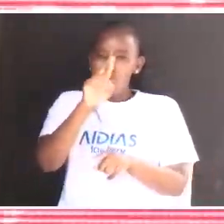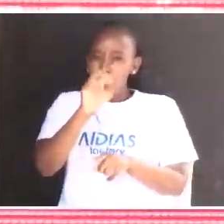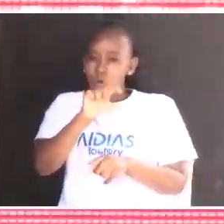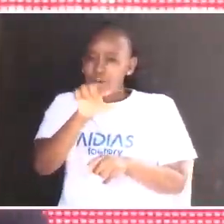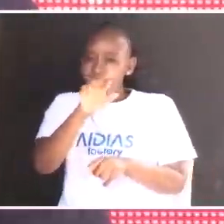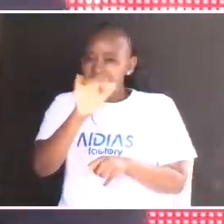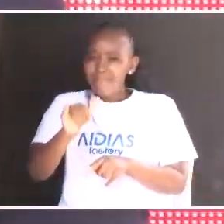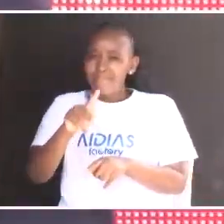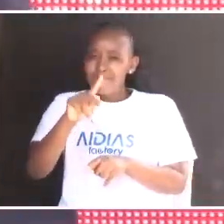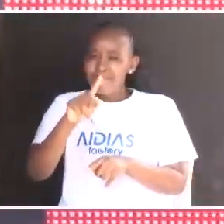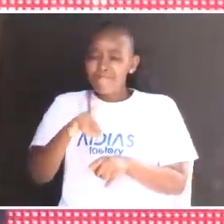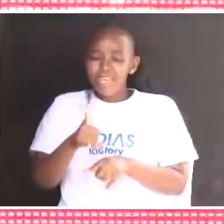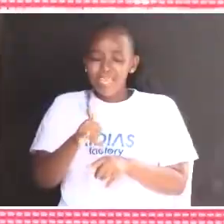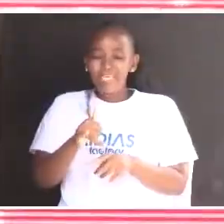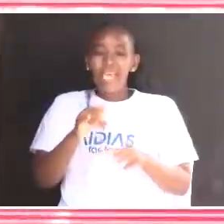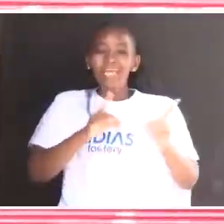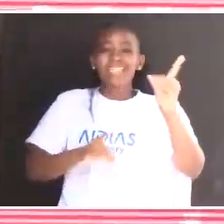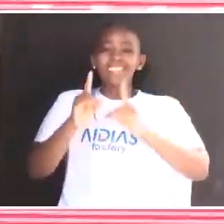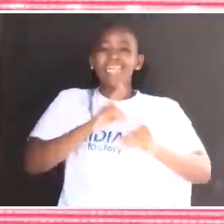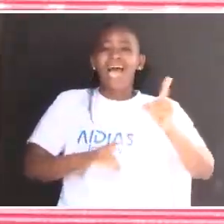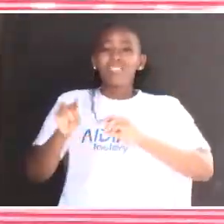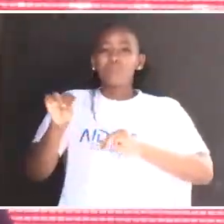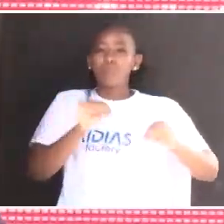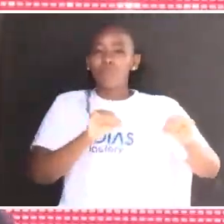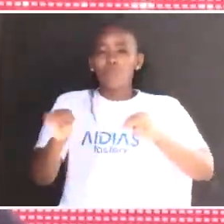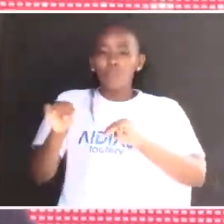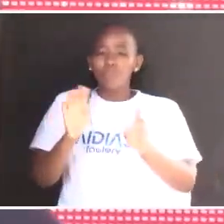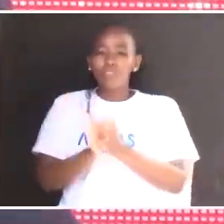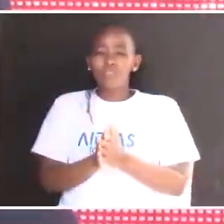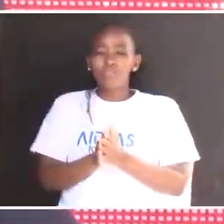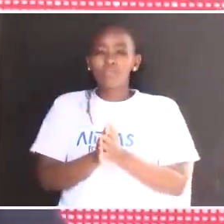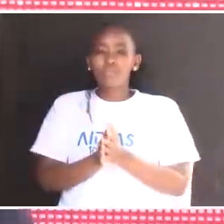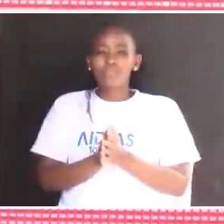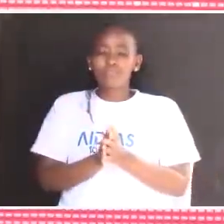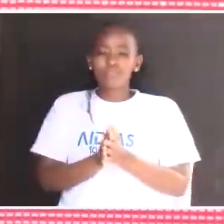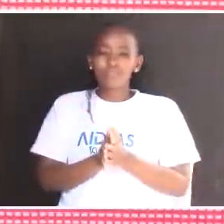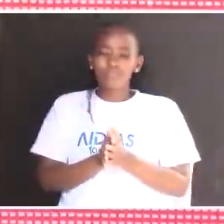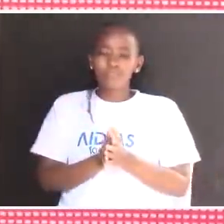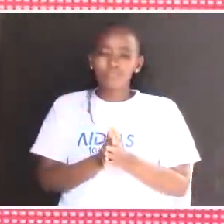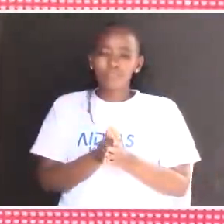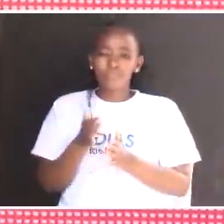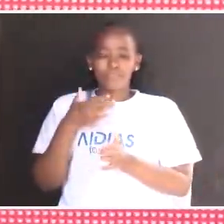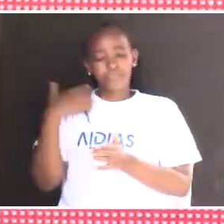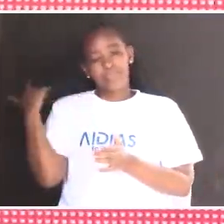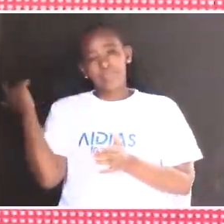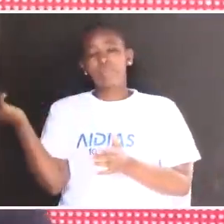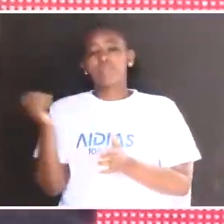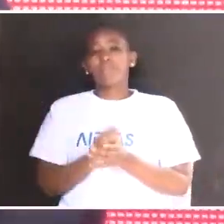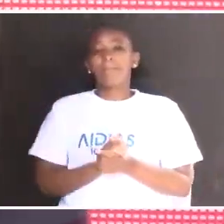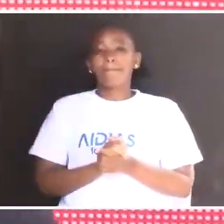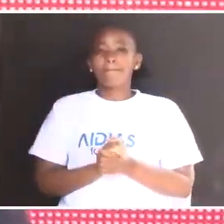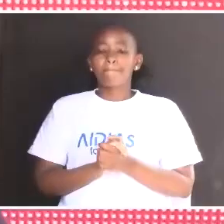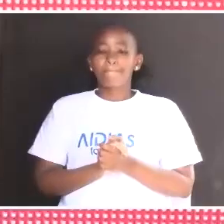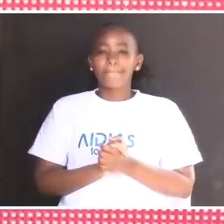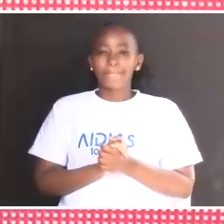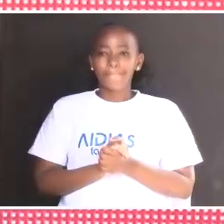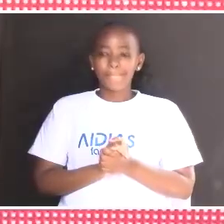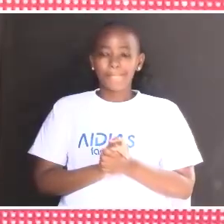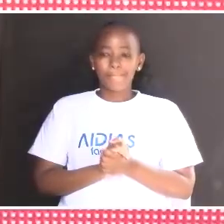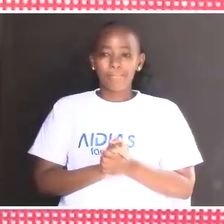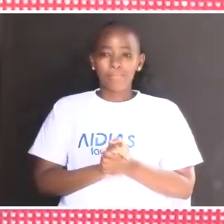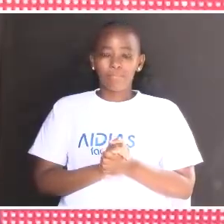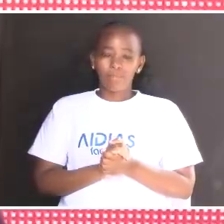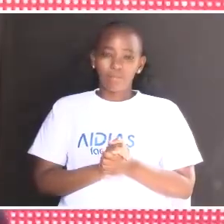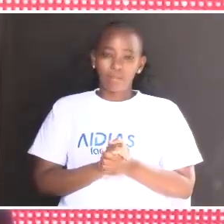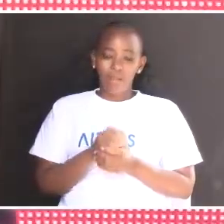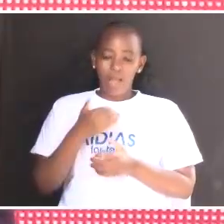moves, martial arts moves. This is a new addition which was added in 2019. It wasn't there in our law, but we added it. We haven't